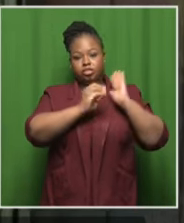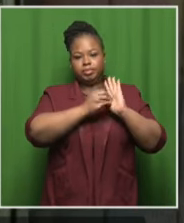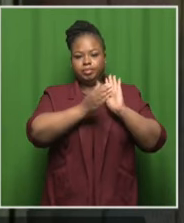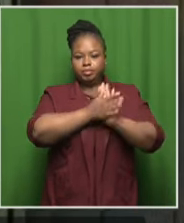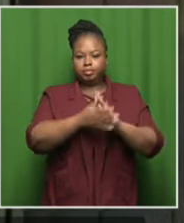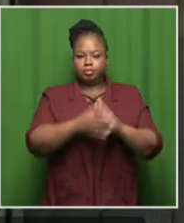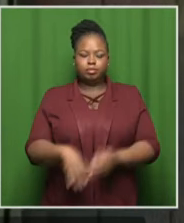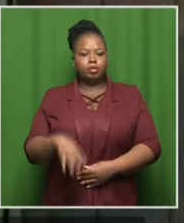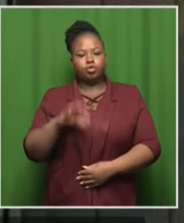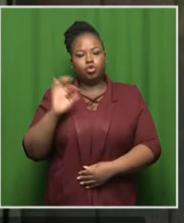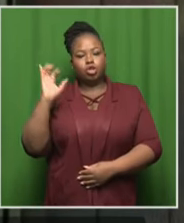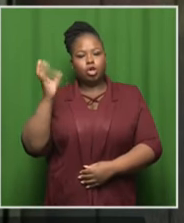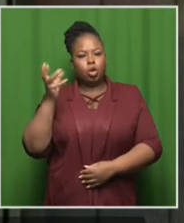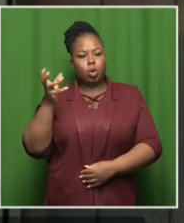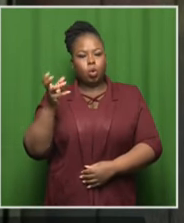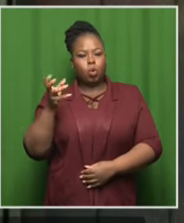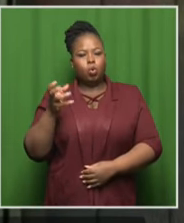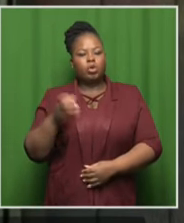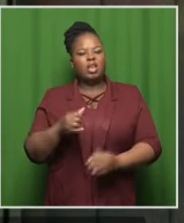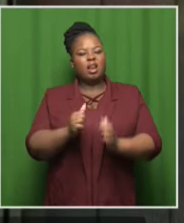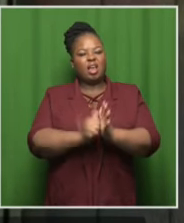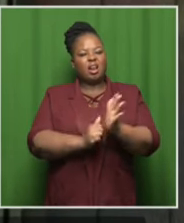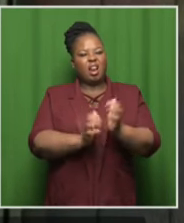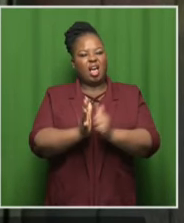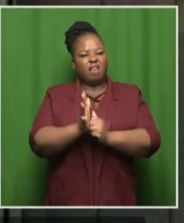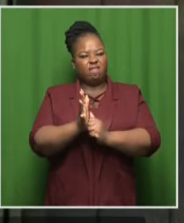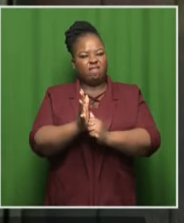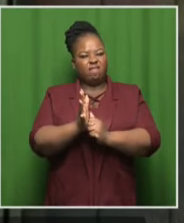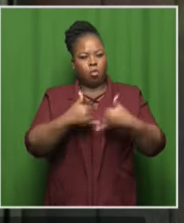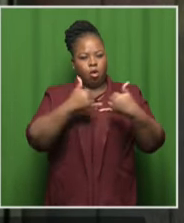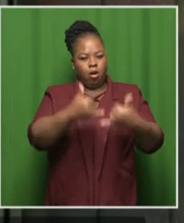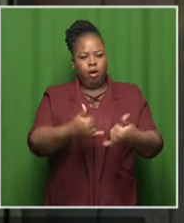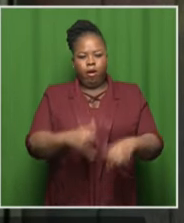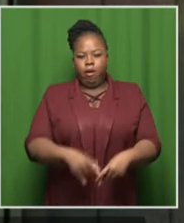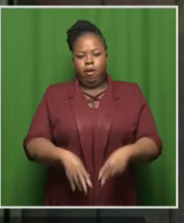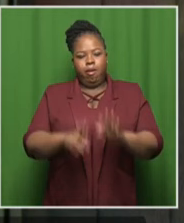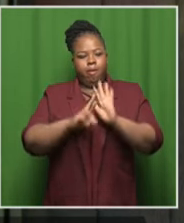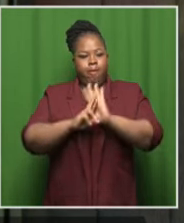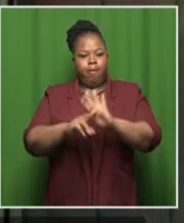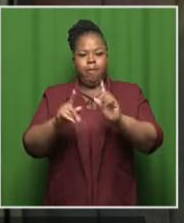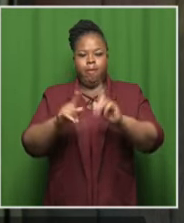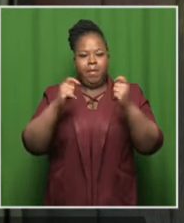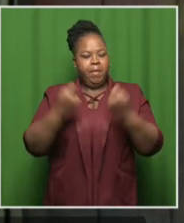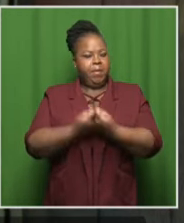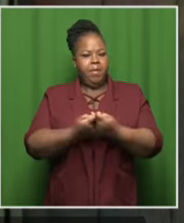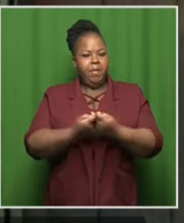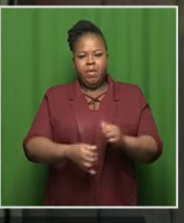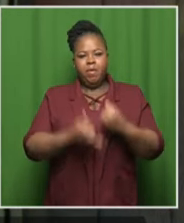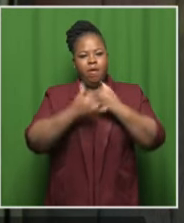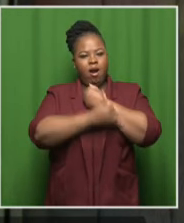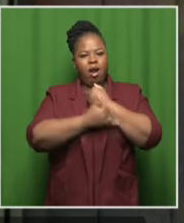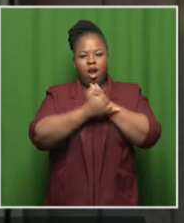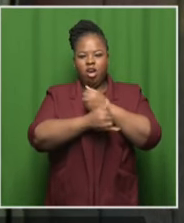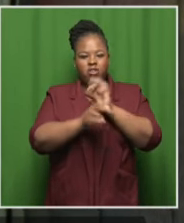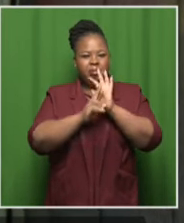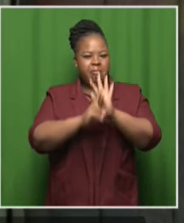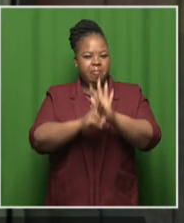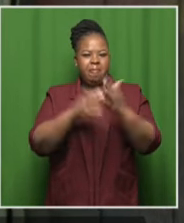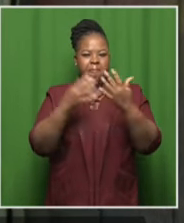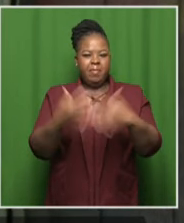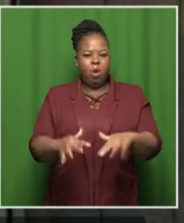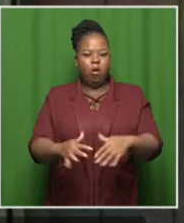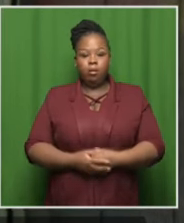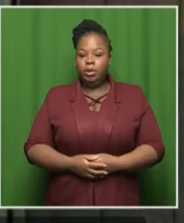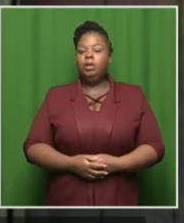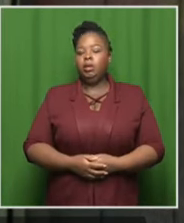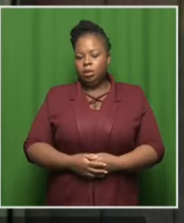His Golden Glove awards, all the clubs he's represented, teams he's represented, our country that he's represented so well. And I mean,